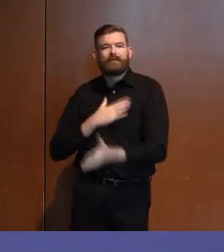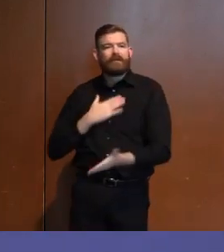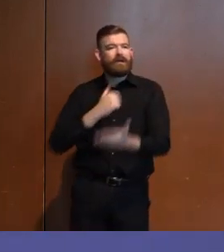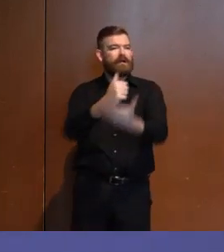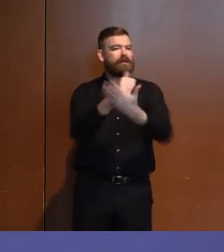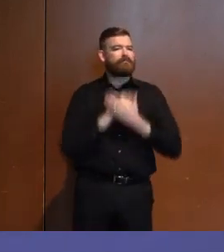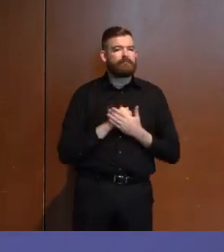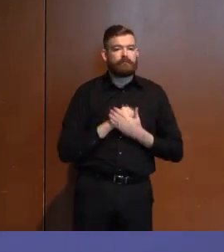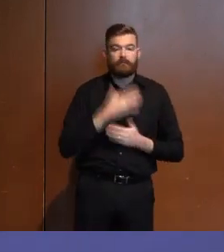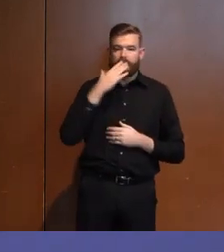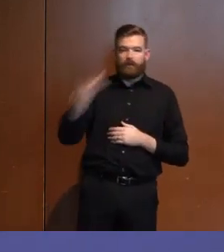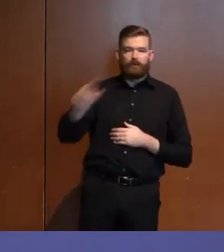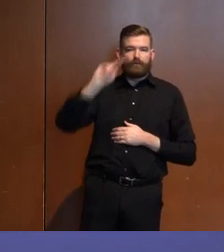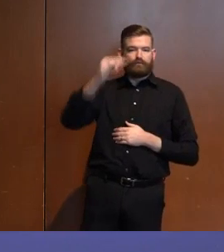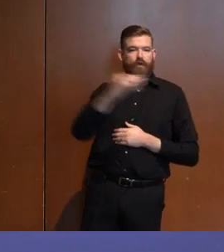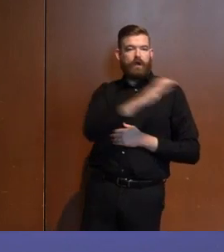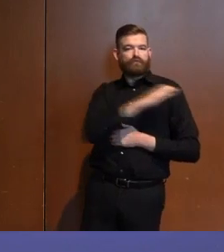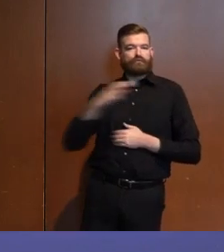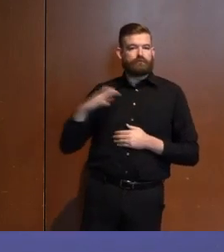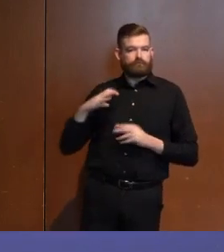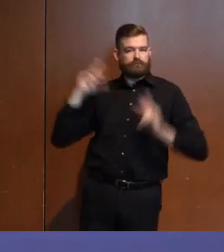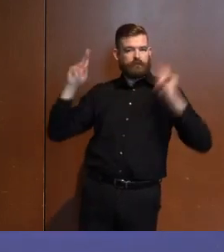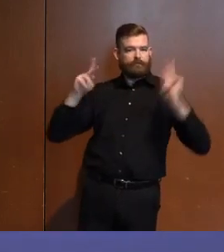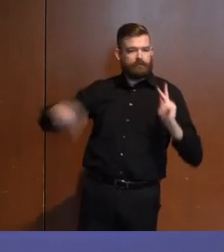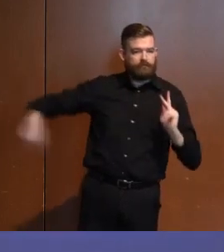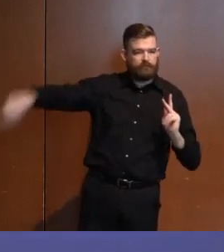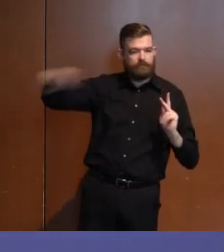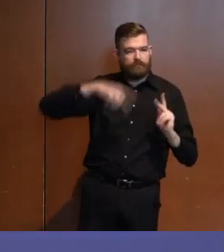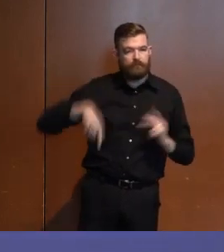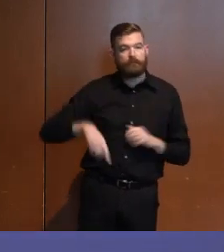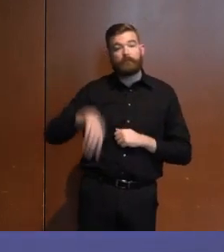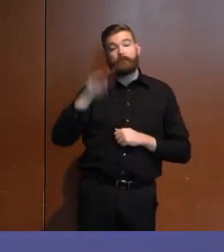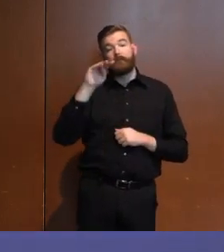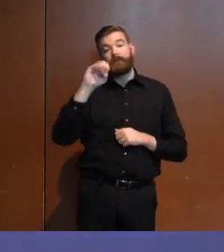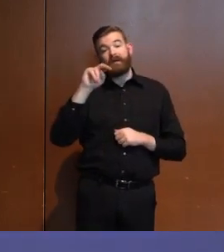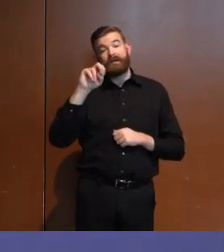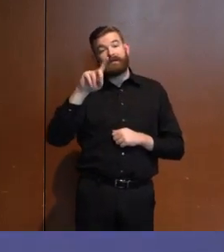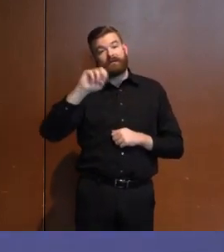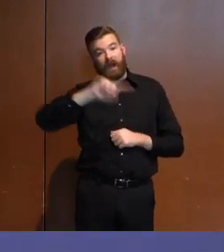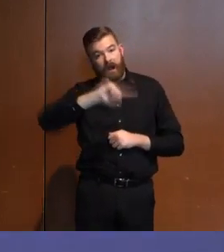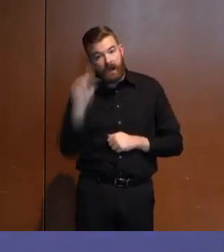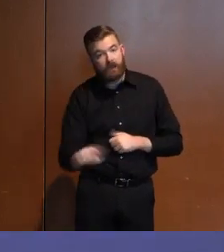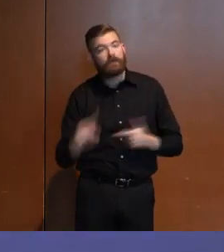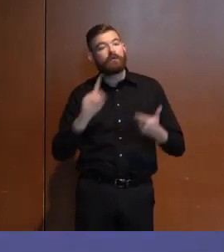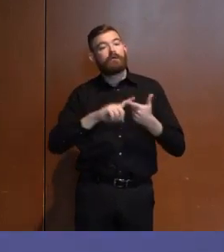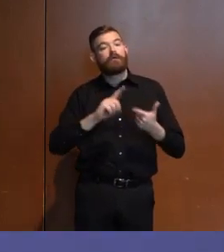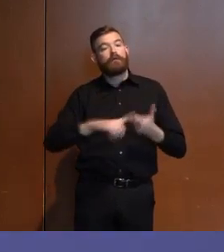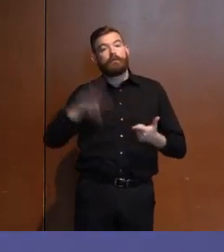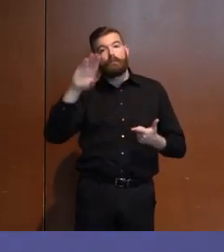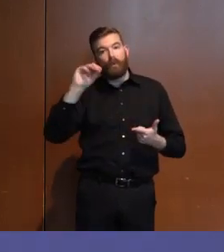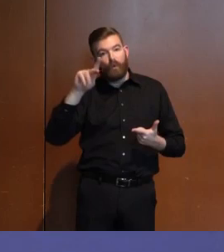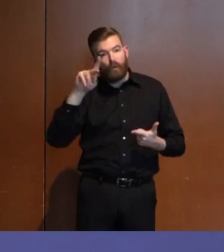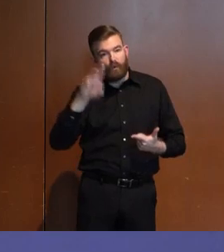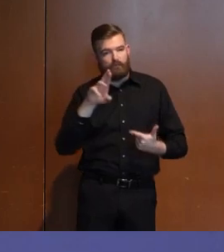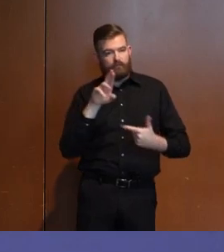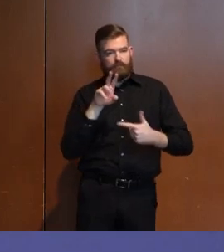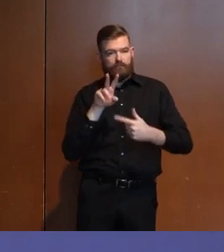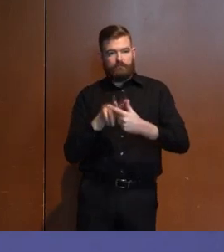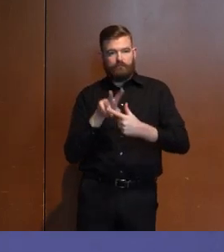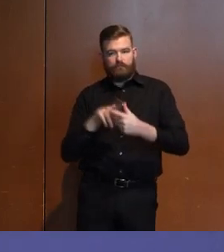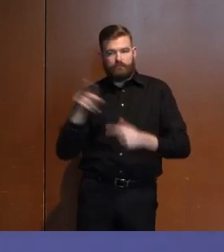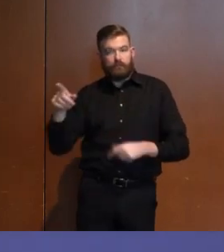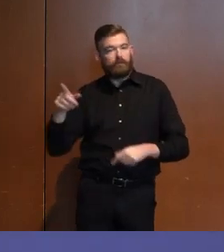so tirelessly, especially Senators Bob Menendez and Cory Booker for their efforts as well. The direct assistance for